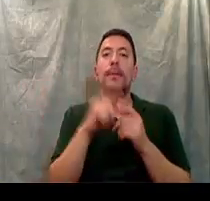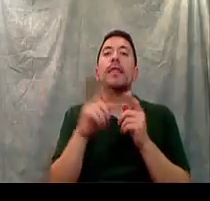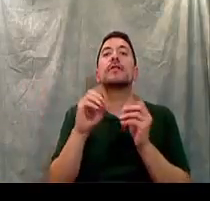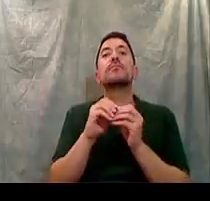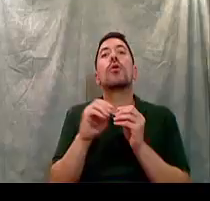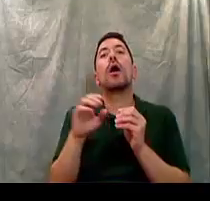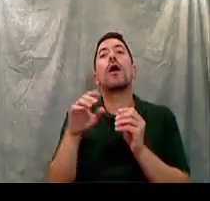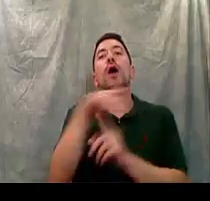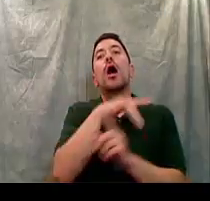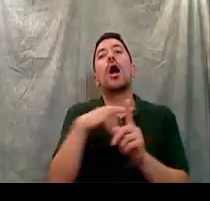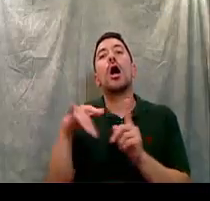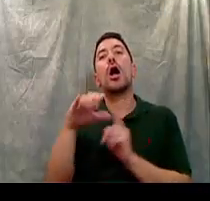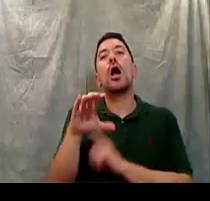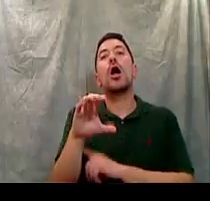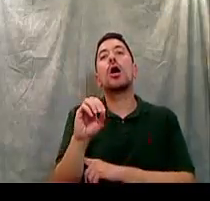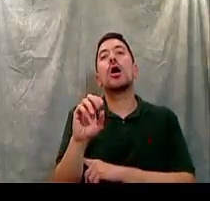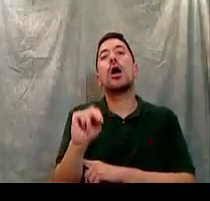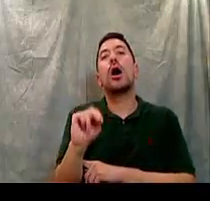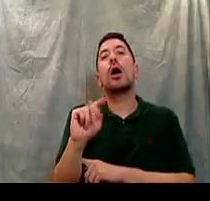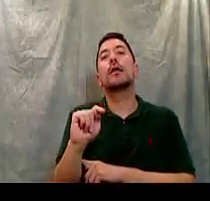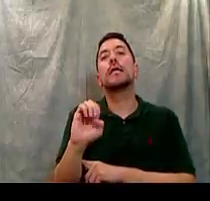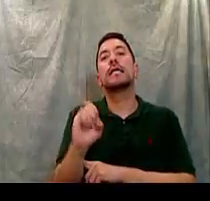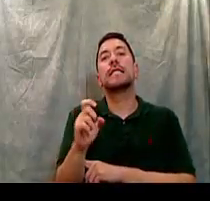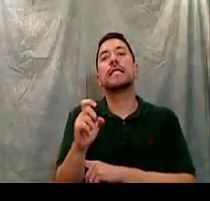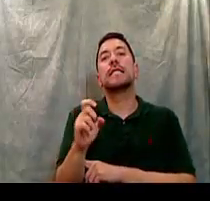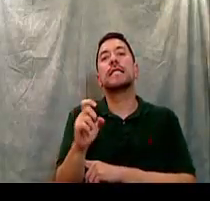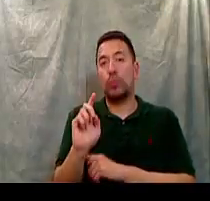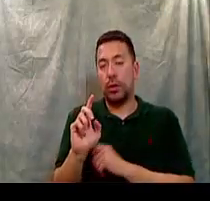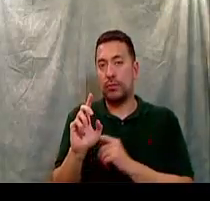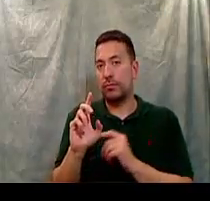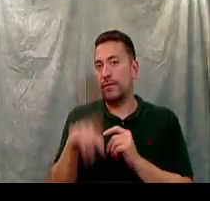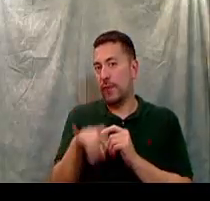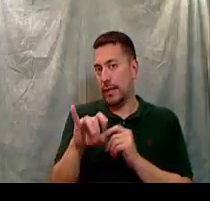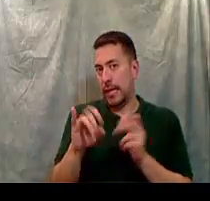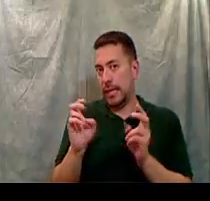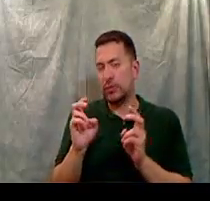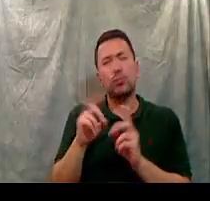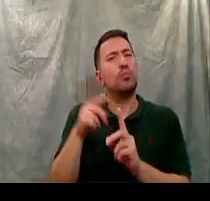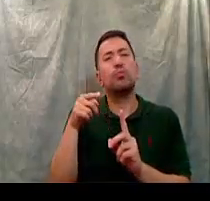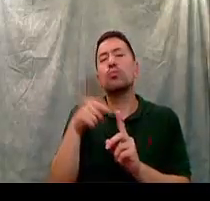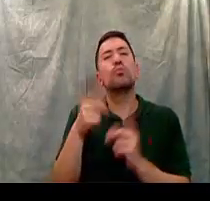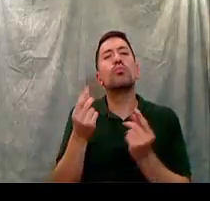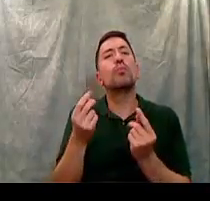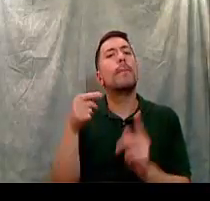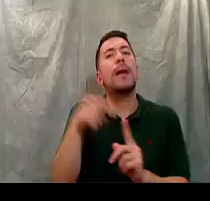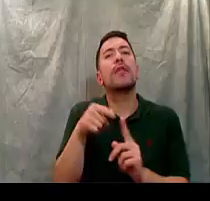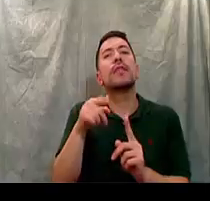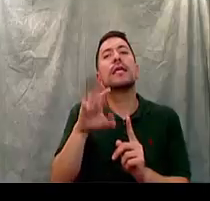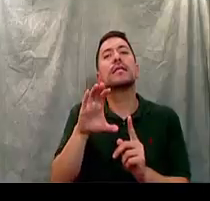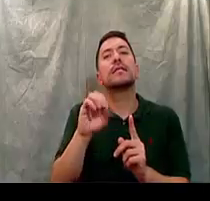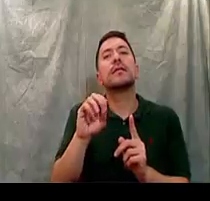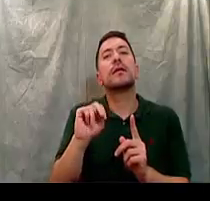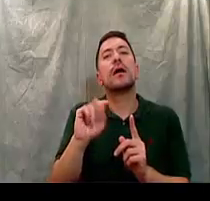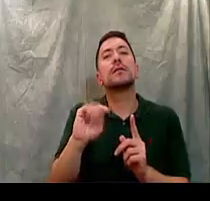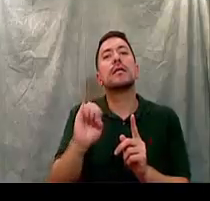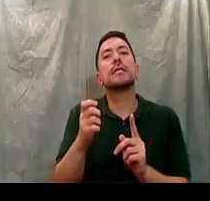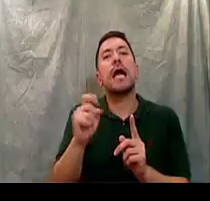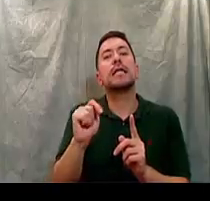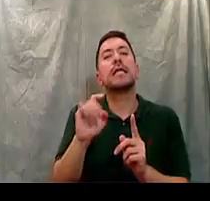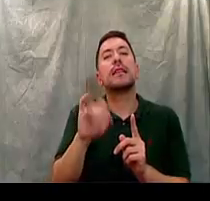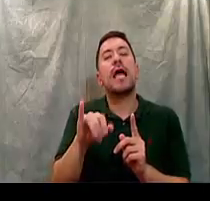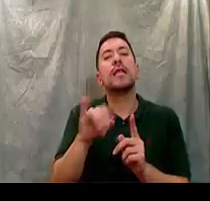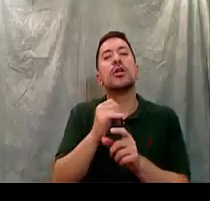this issue sort of is nested in. And what is it about that context that is actually creating a